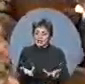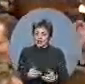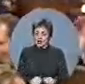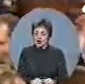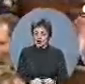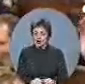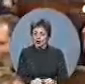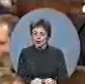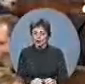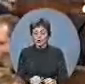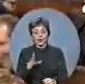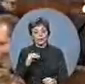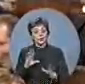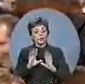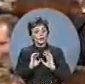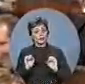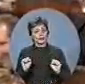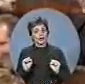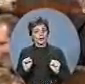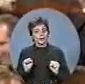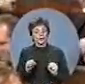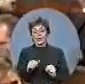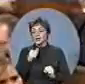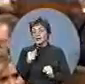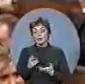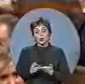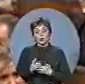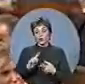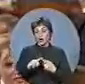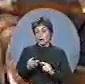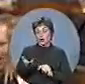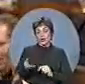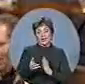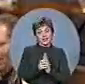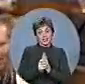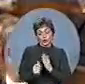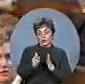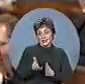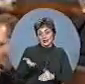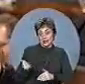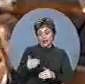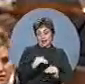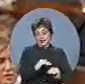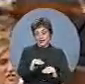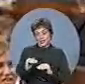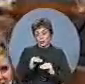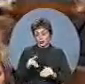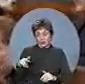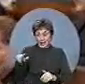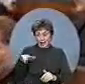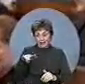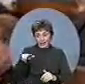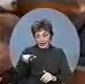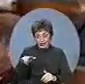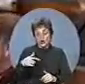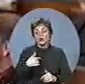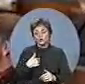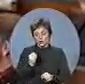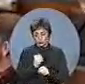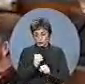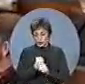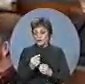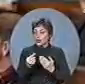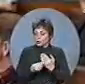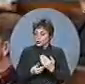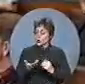honourable colleague who knows aviation safety the best. Indeed, we have been working on this file. We've been working extensively. We are putting